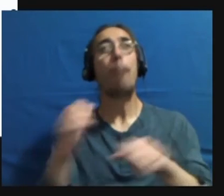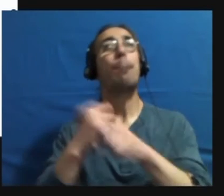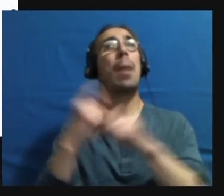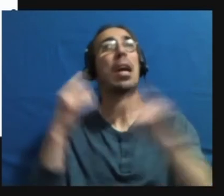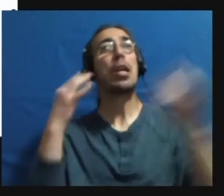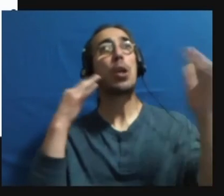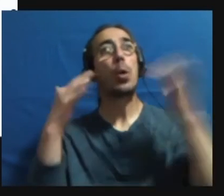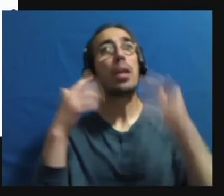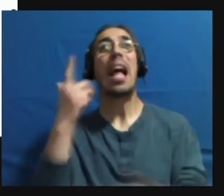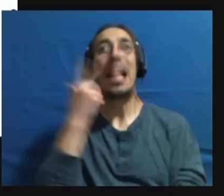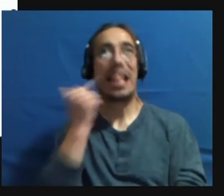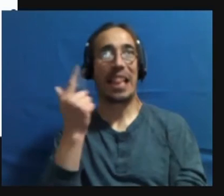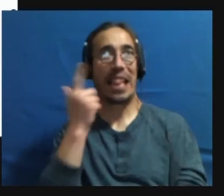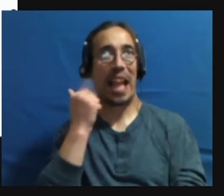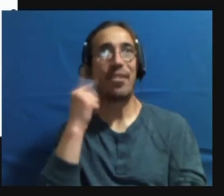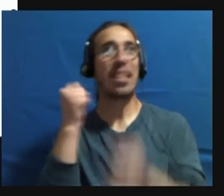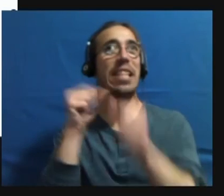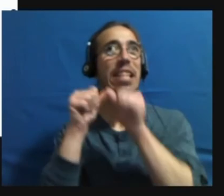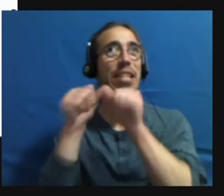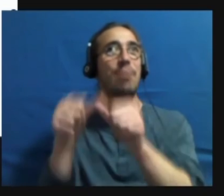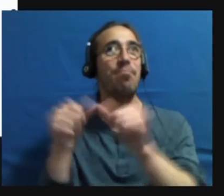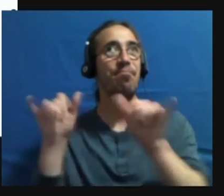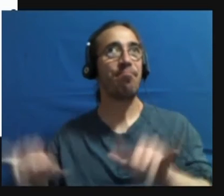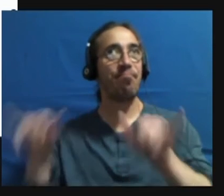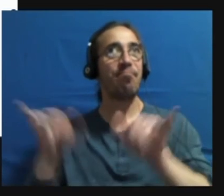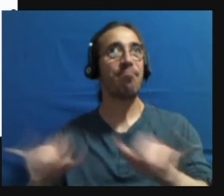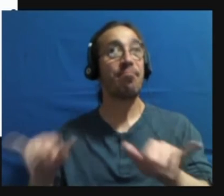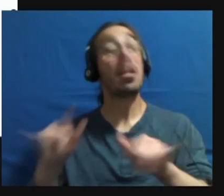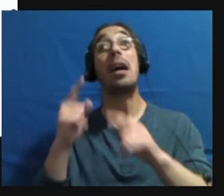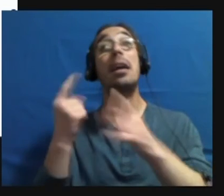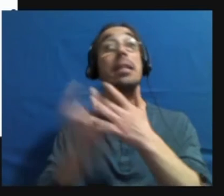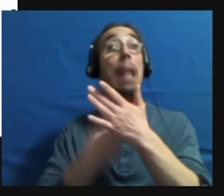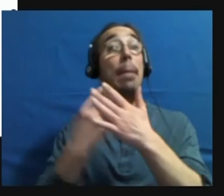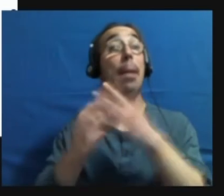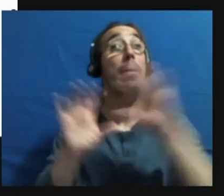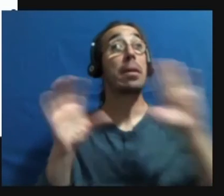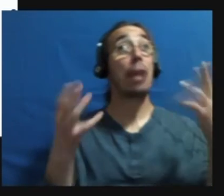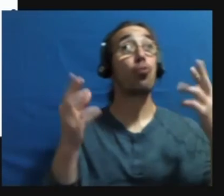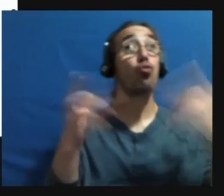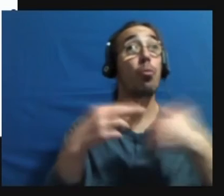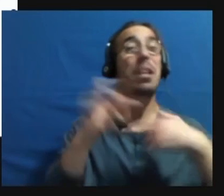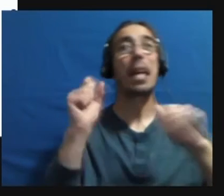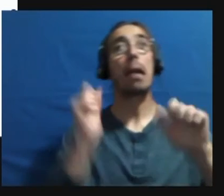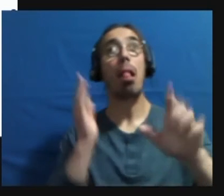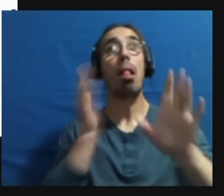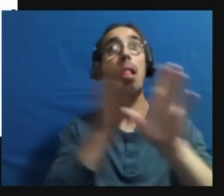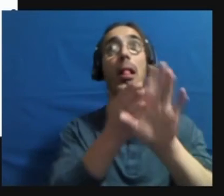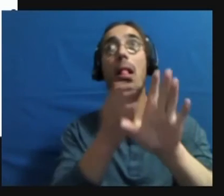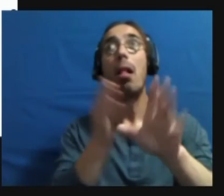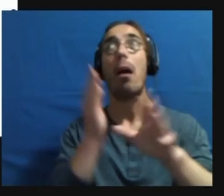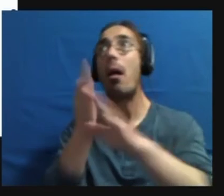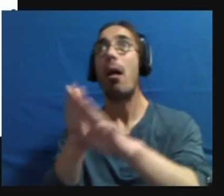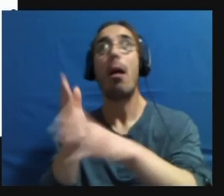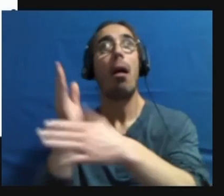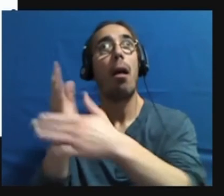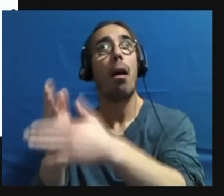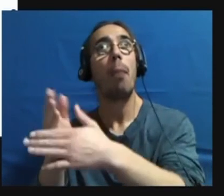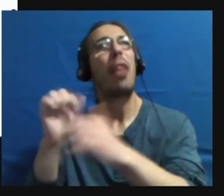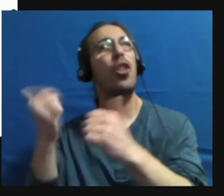laughing continuously. This can be disruptive in a classroom. What can I suggest the school do?